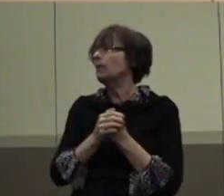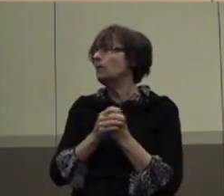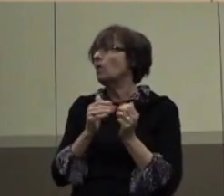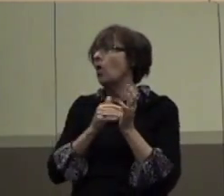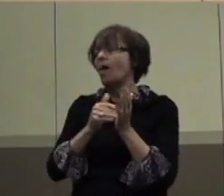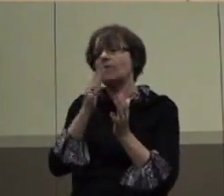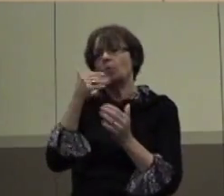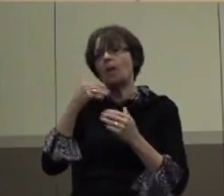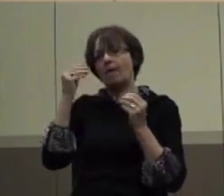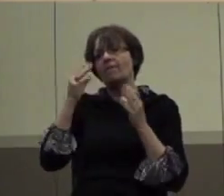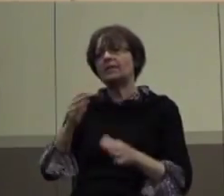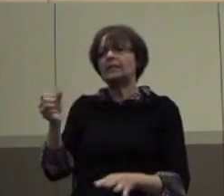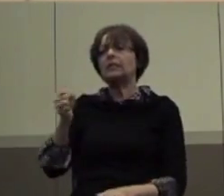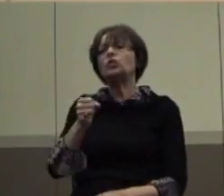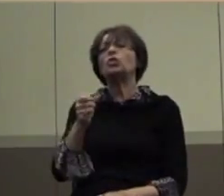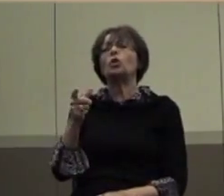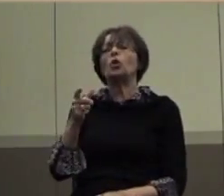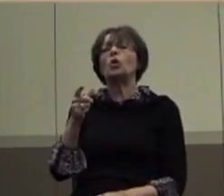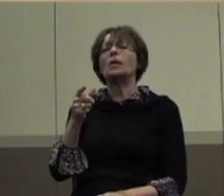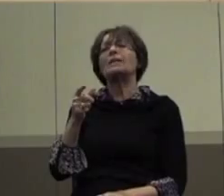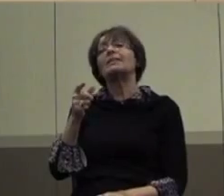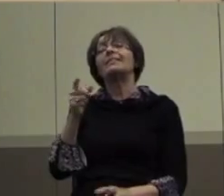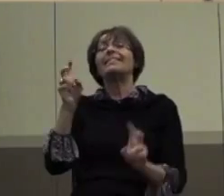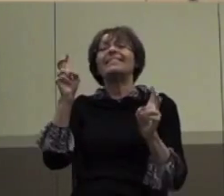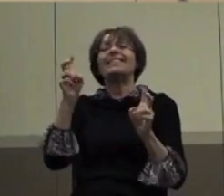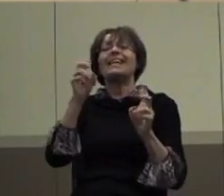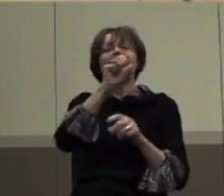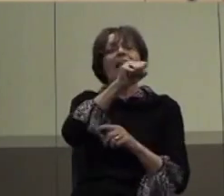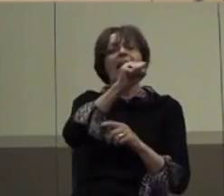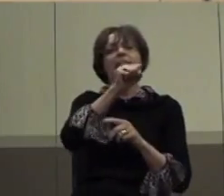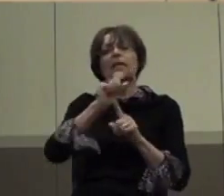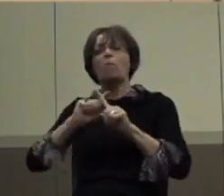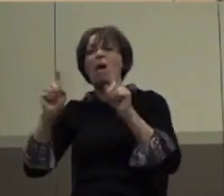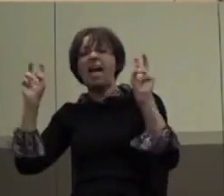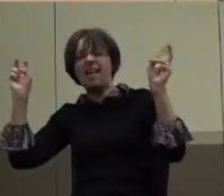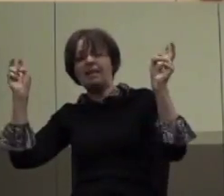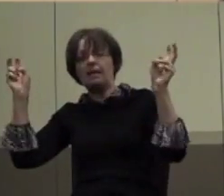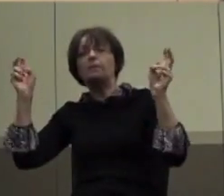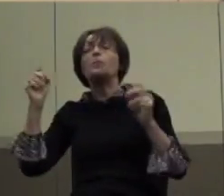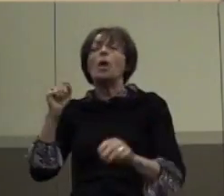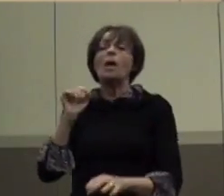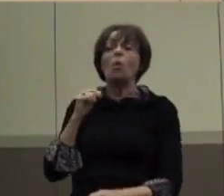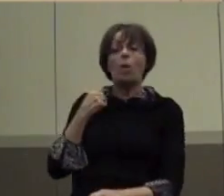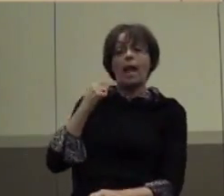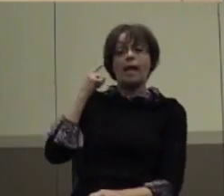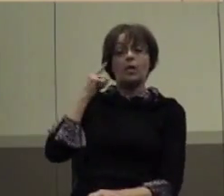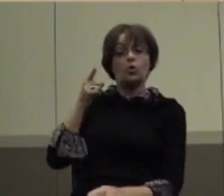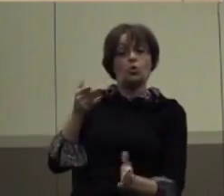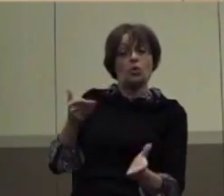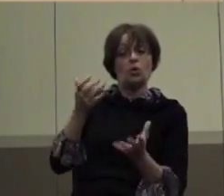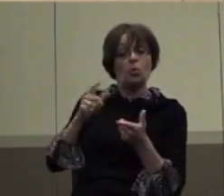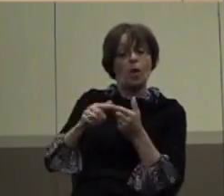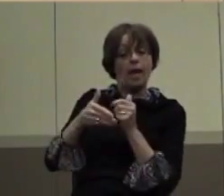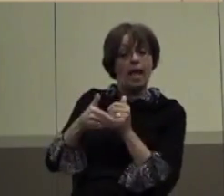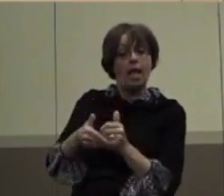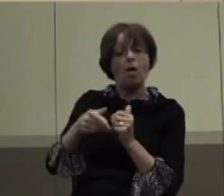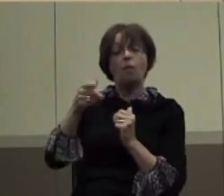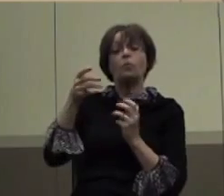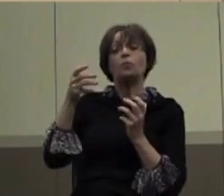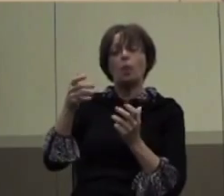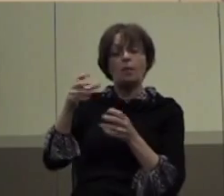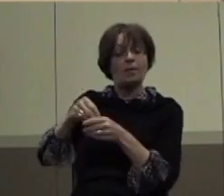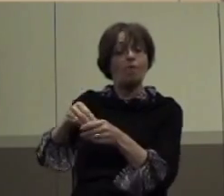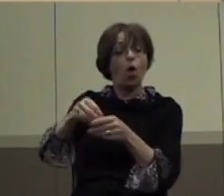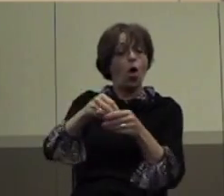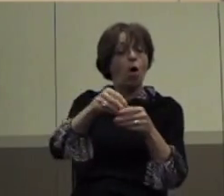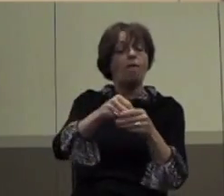a teacher who, maybe the yes, but, kind of a thing. And it's like, I hear that you're here, you want to be you want to be involved, you want